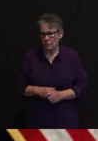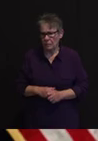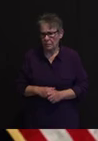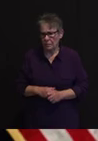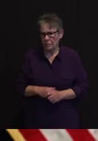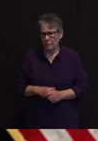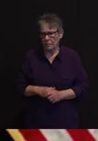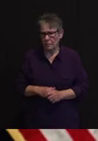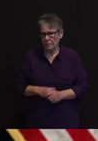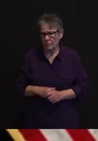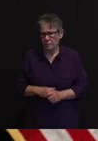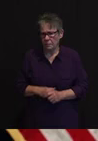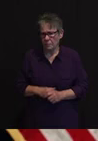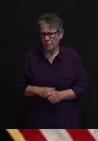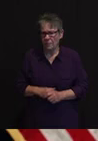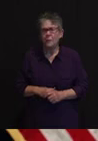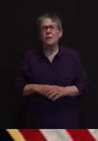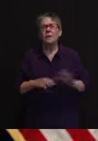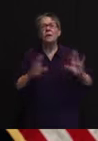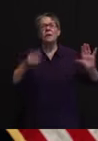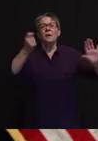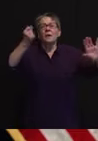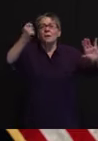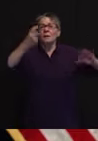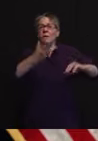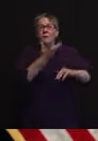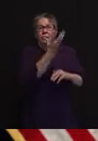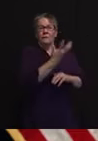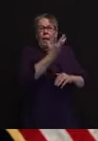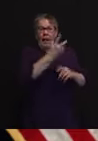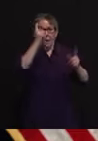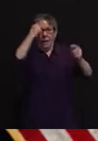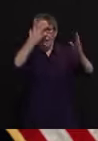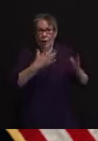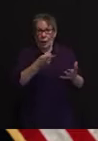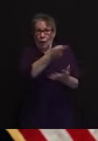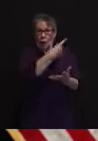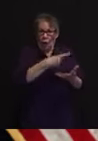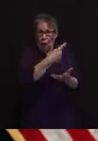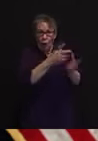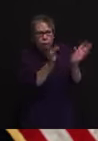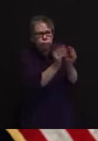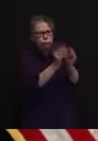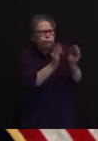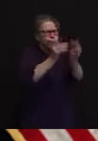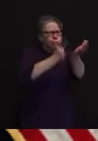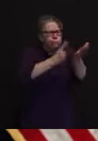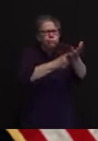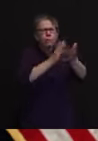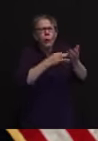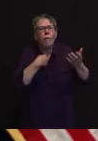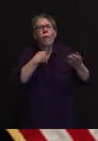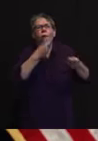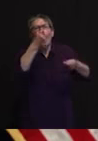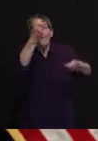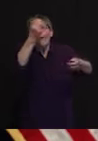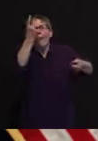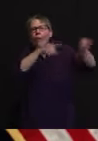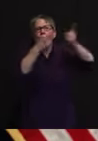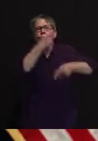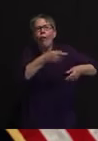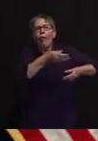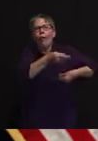much try to harmonize as best we can. I don't know that this is public knowledge, but there's no big secret about this.